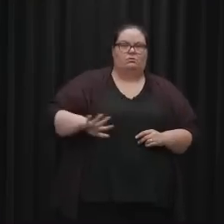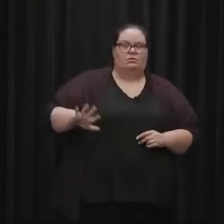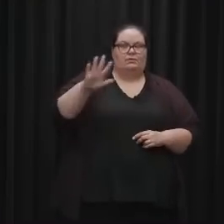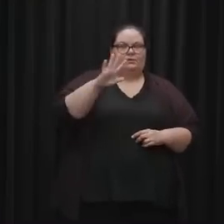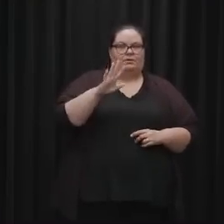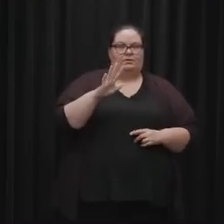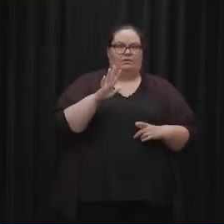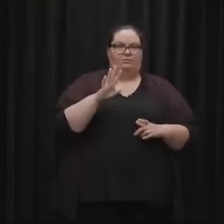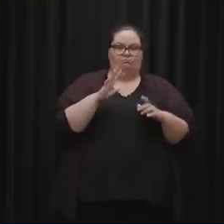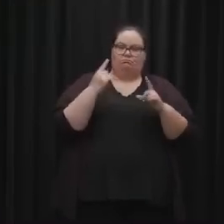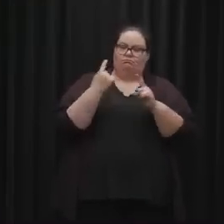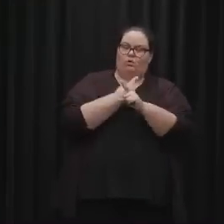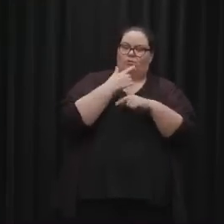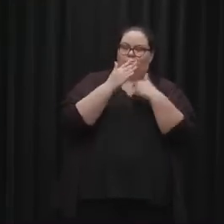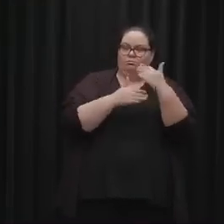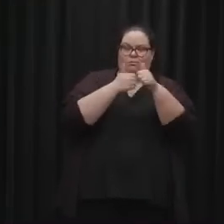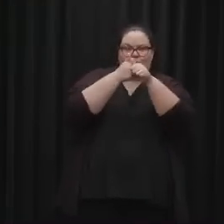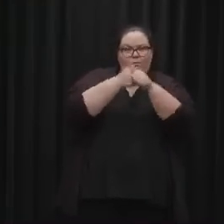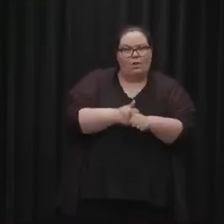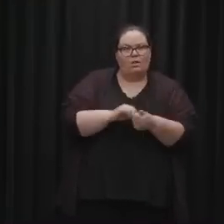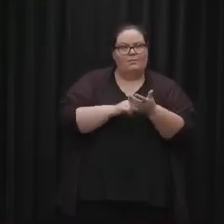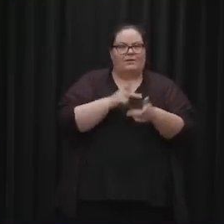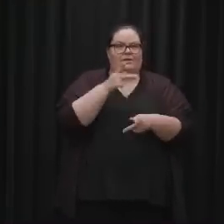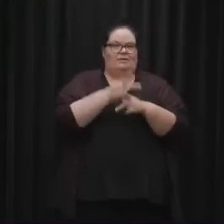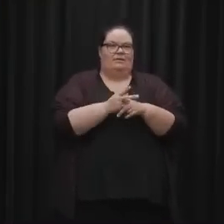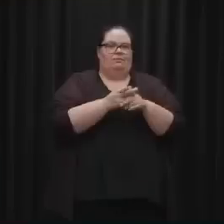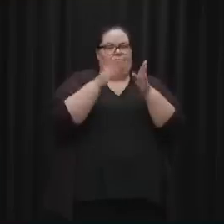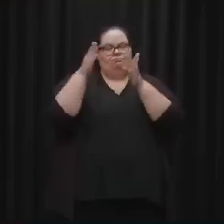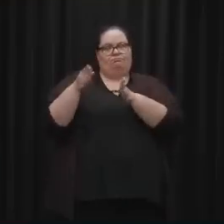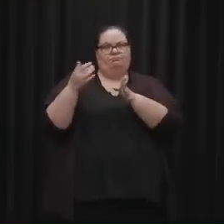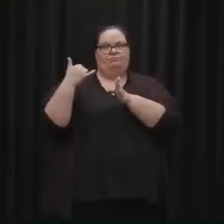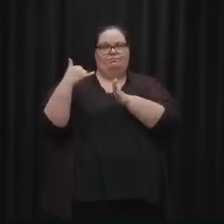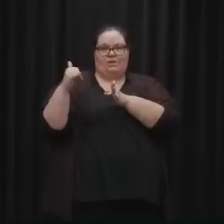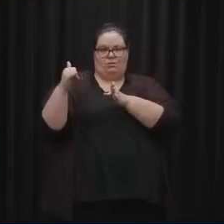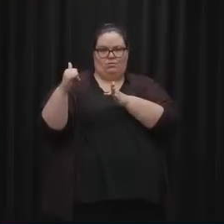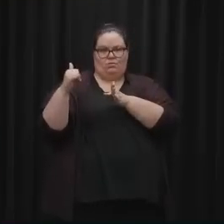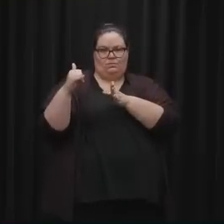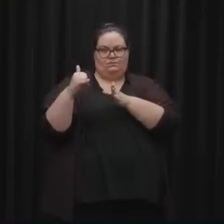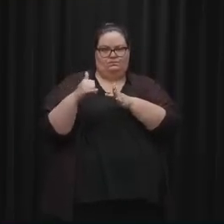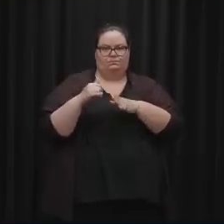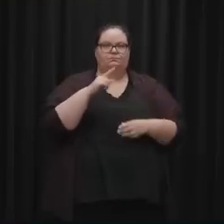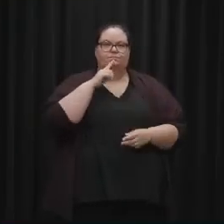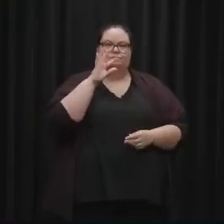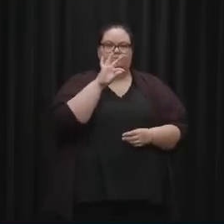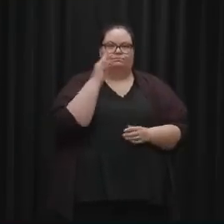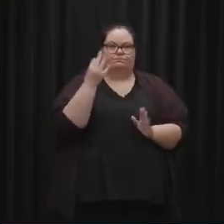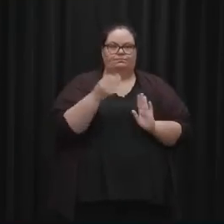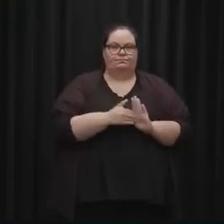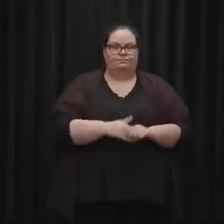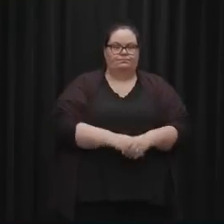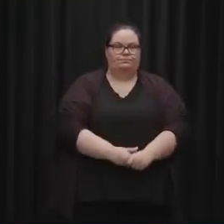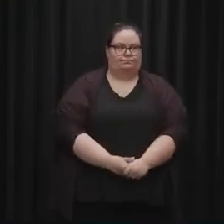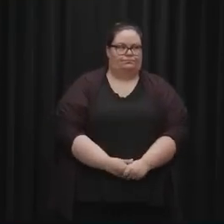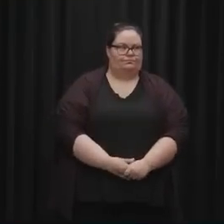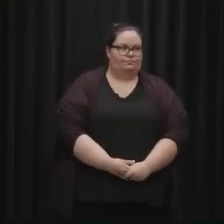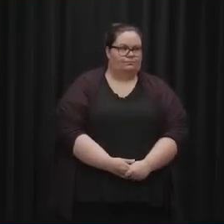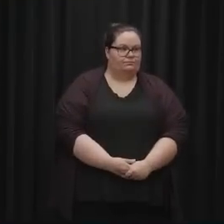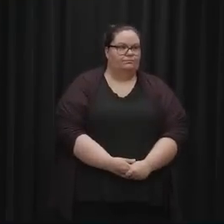And helped us stay in the yellow phase that we are in right now. Alors que les cas de COVID se multiplient dans